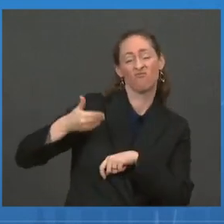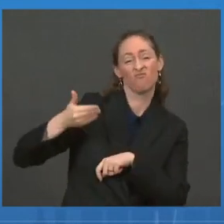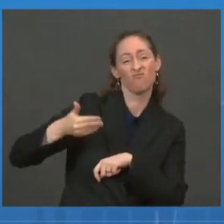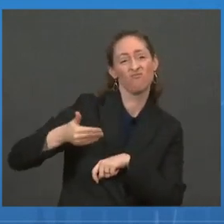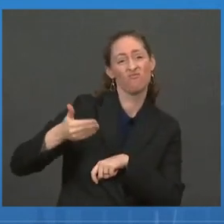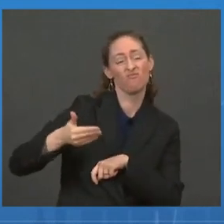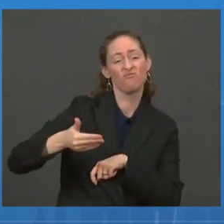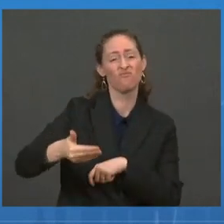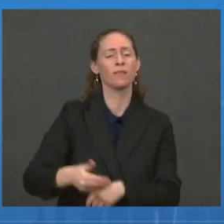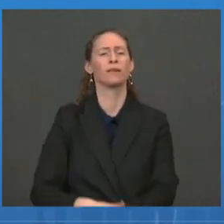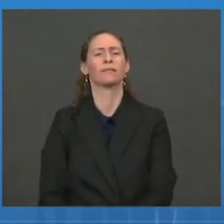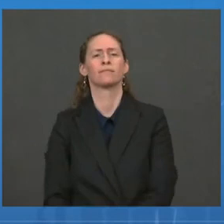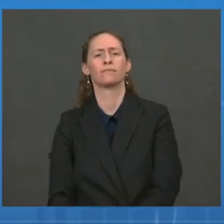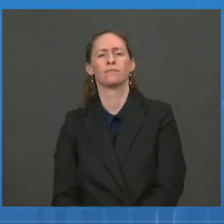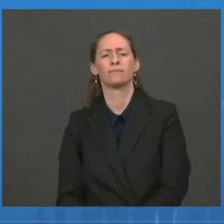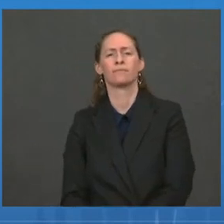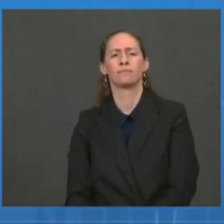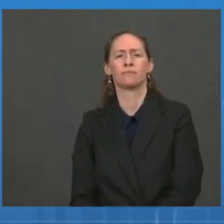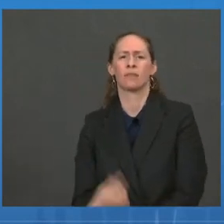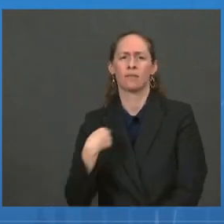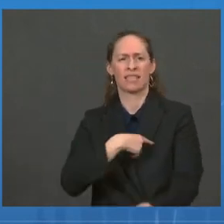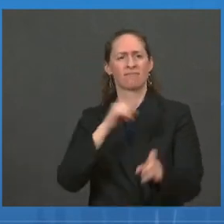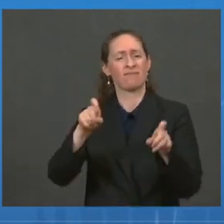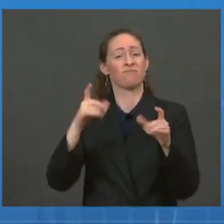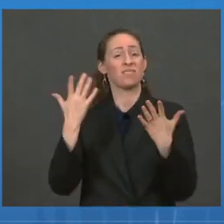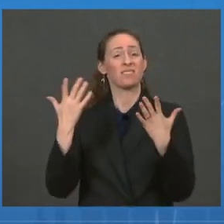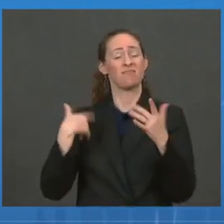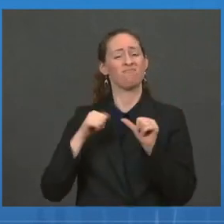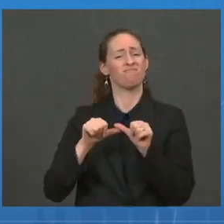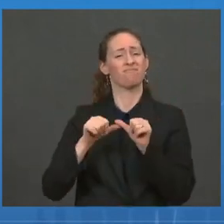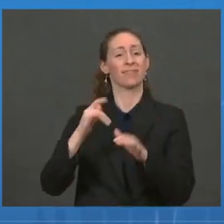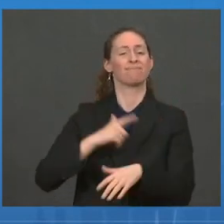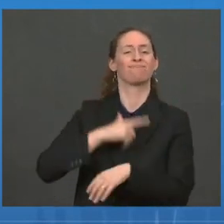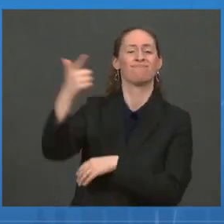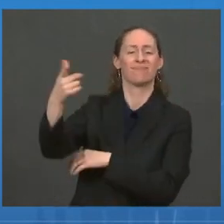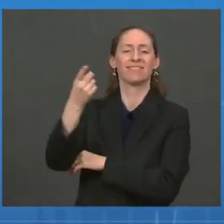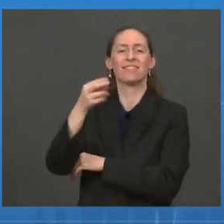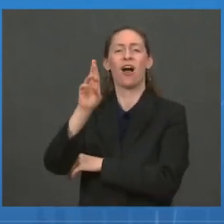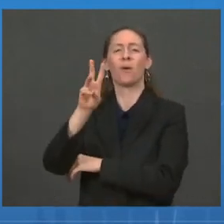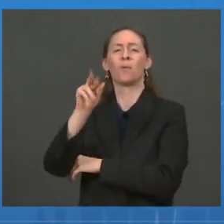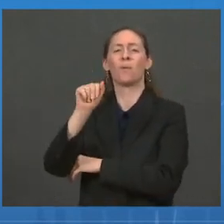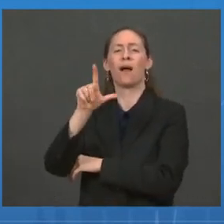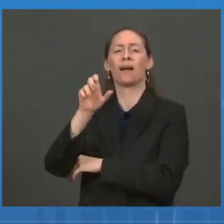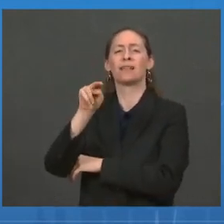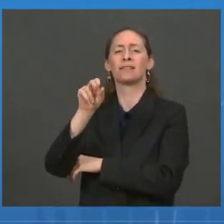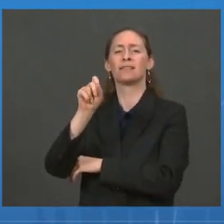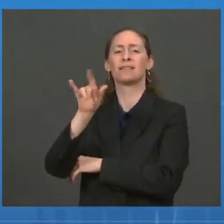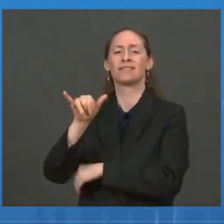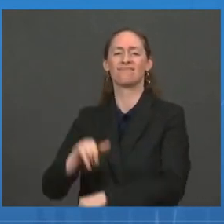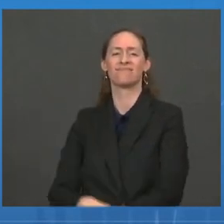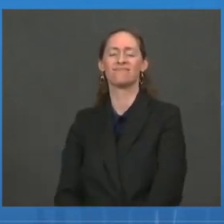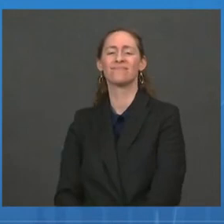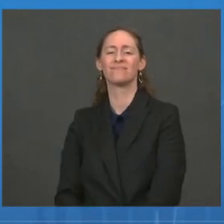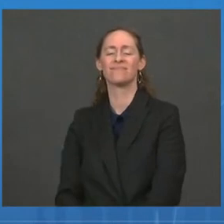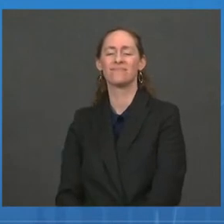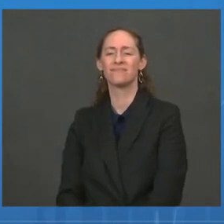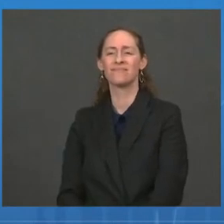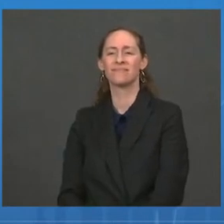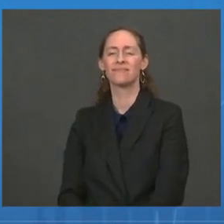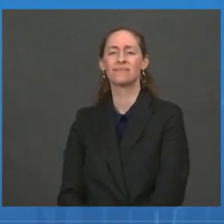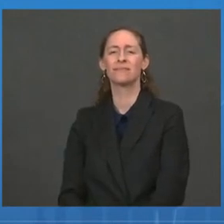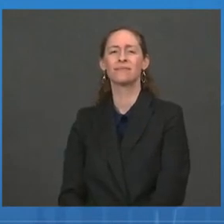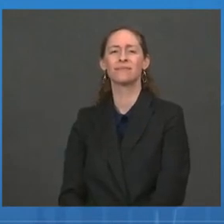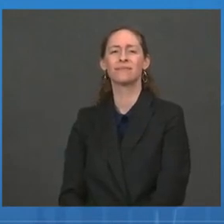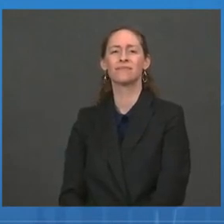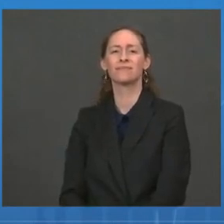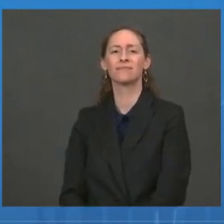wolinski thank you dr fashion good afternoon everyone as i've said before this virus is unpredictable and we must